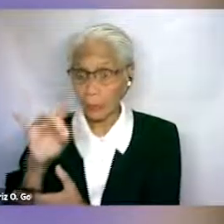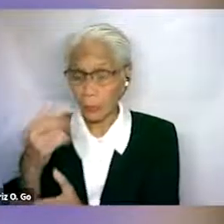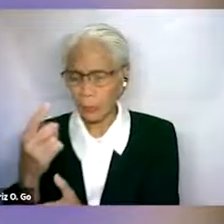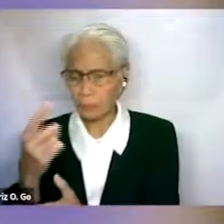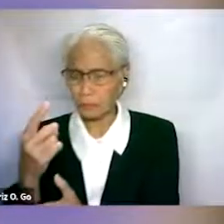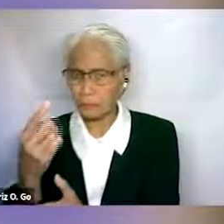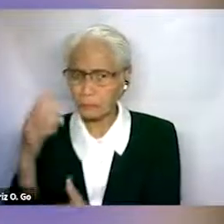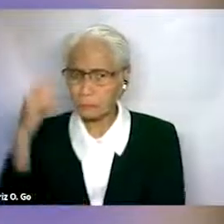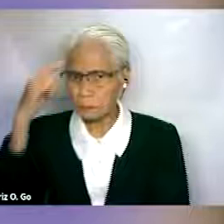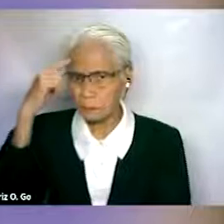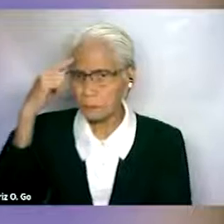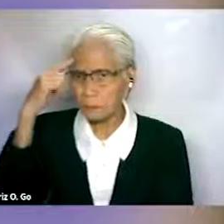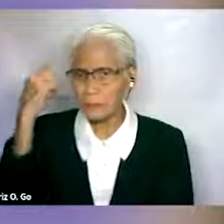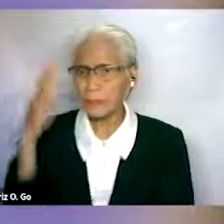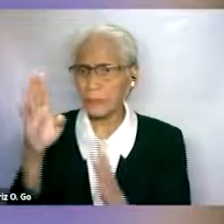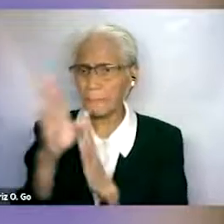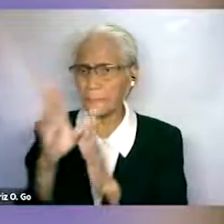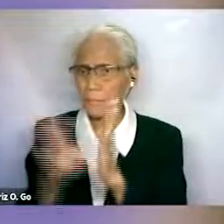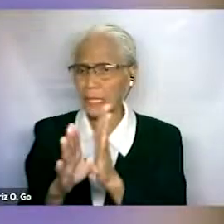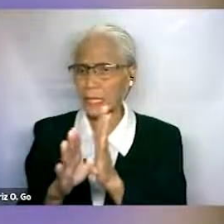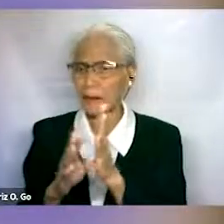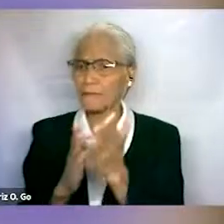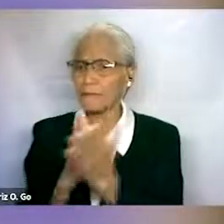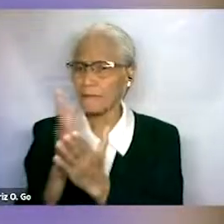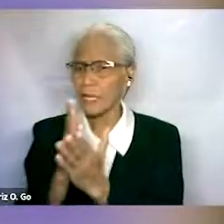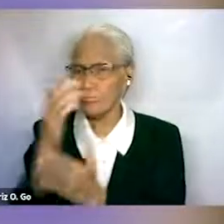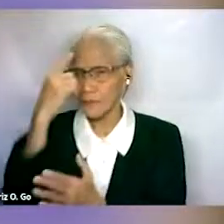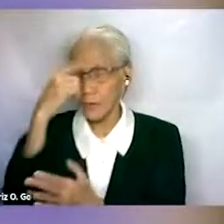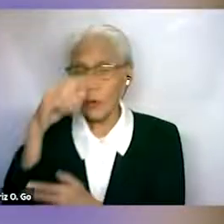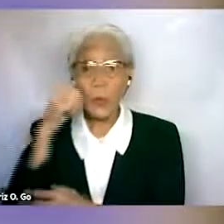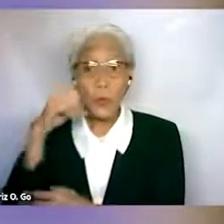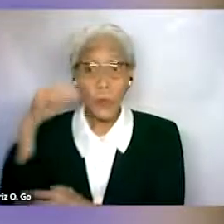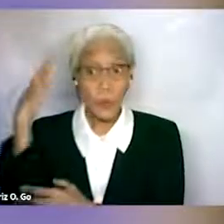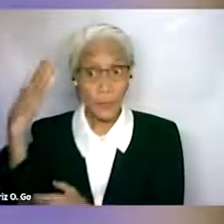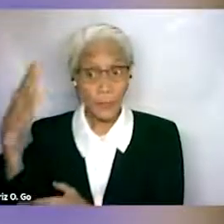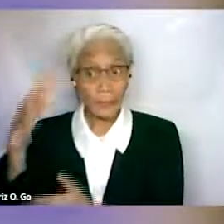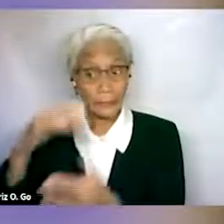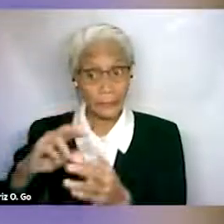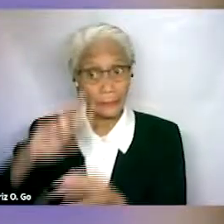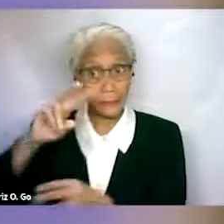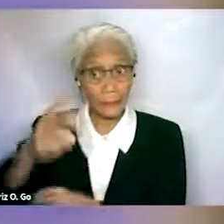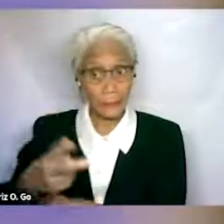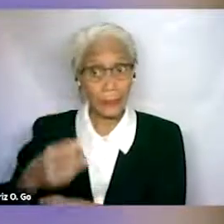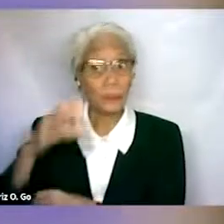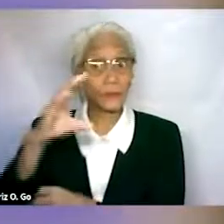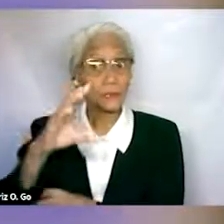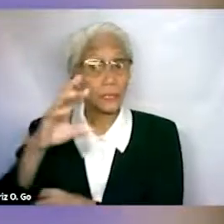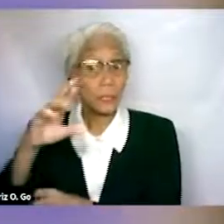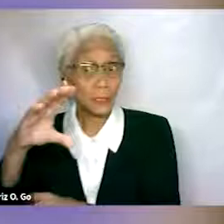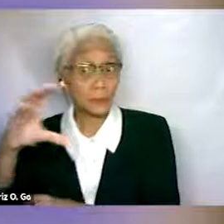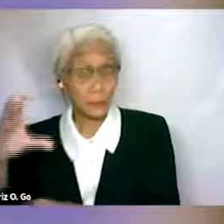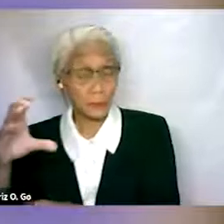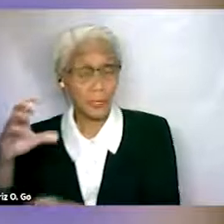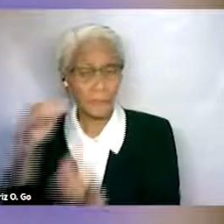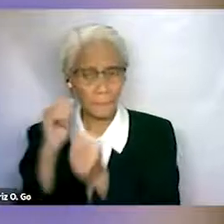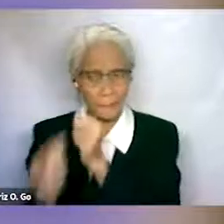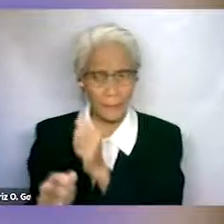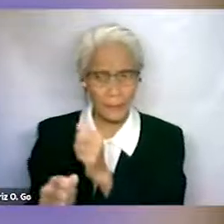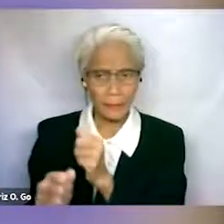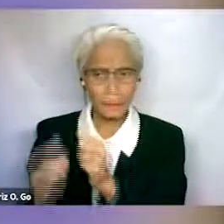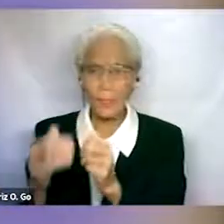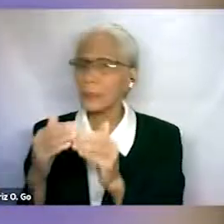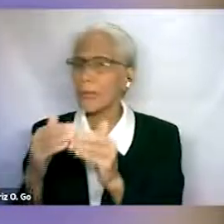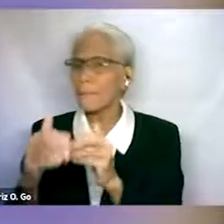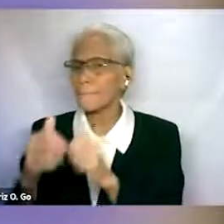and family life, particularly as some countries still saw the need that we have to preserve culture and tradition. And it has been the challenge